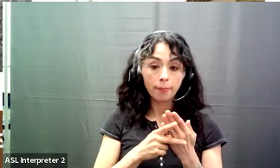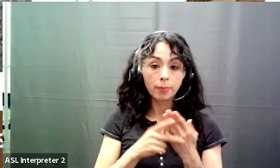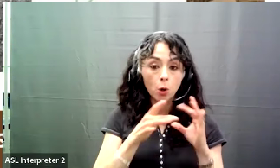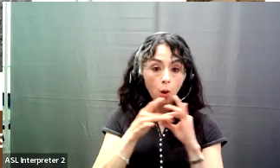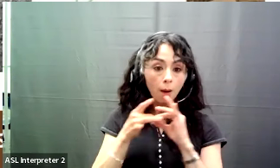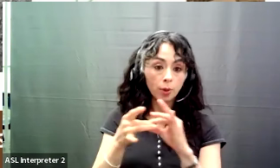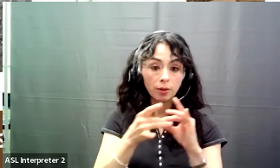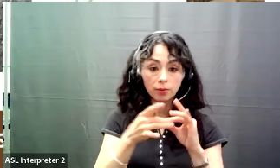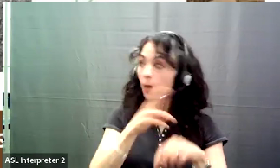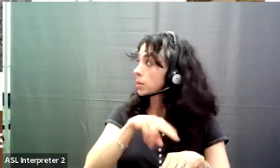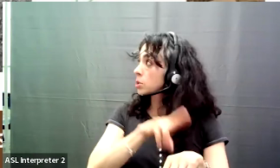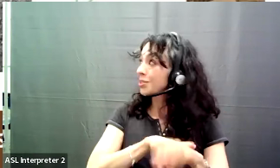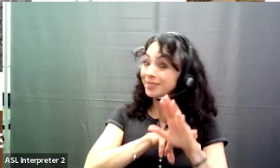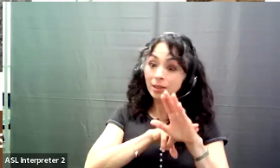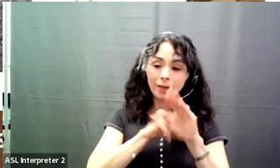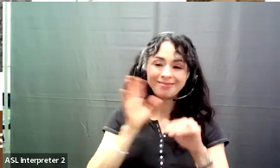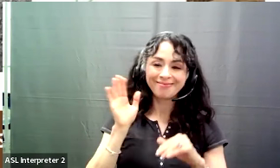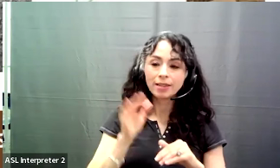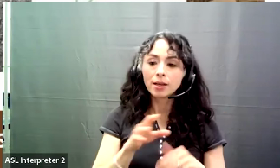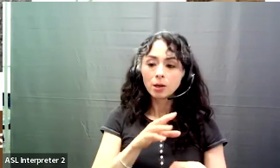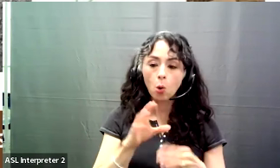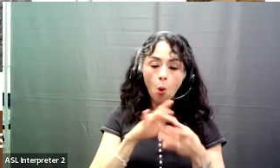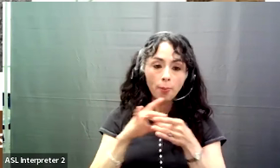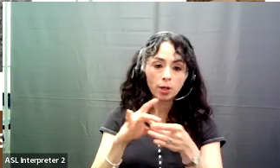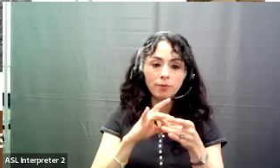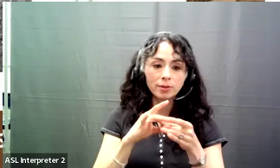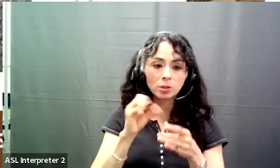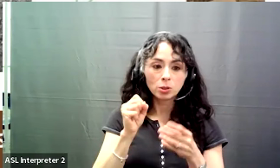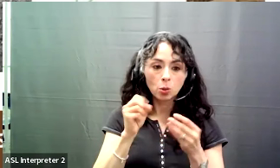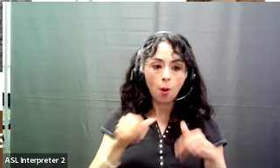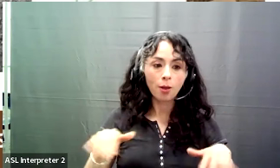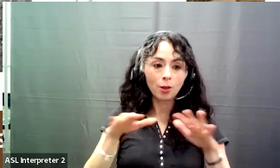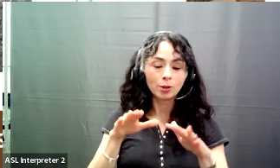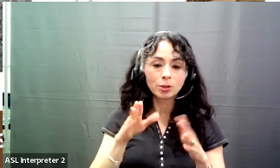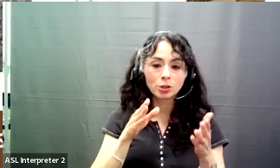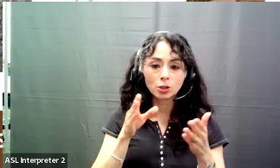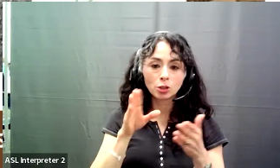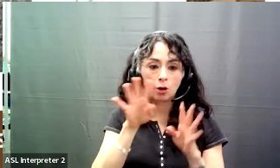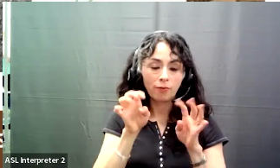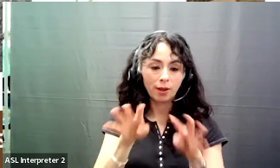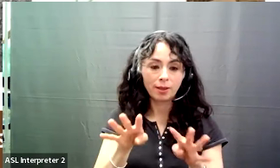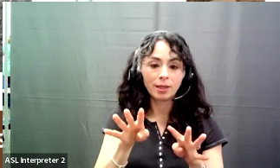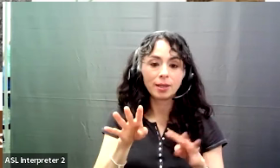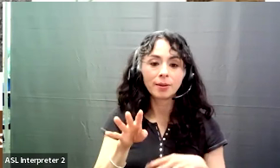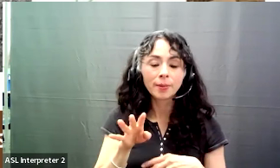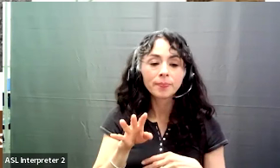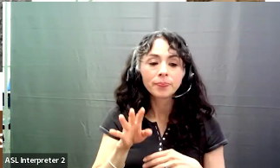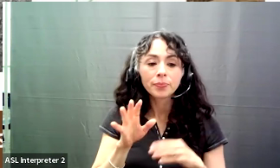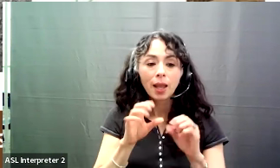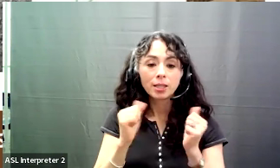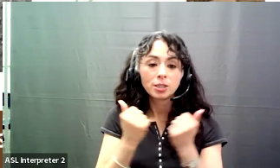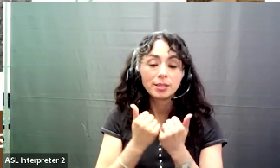National Cooperative Soil Survey, NCSS, that the agency and